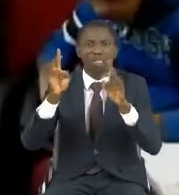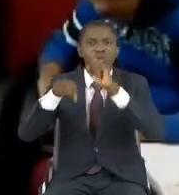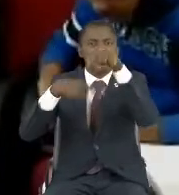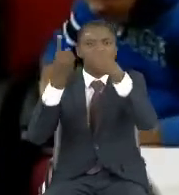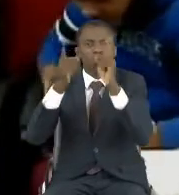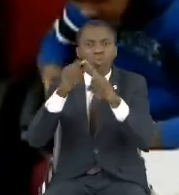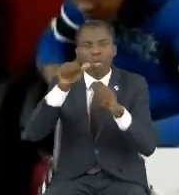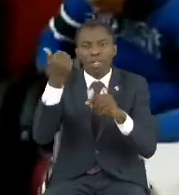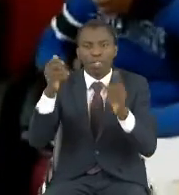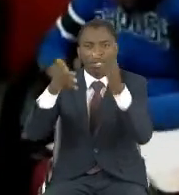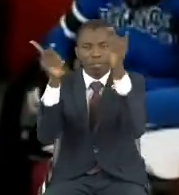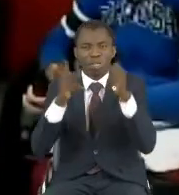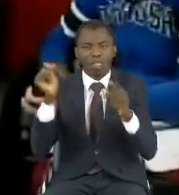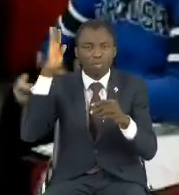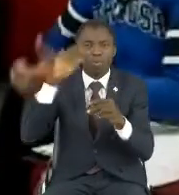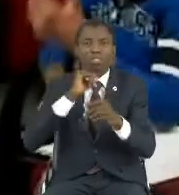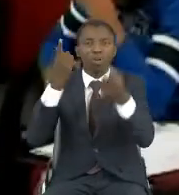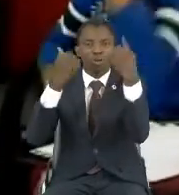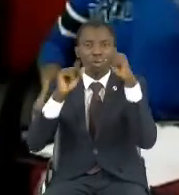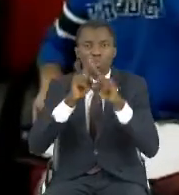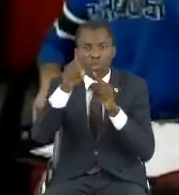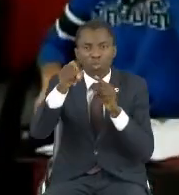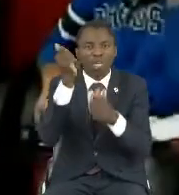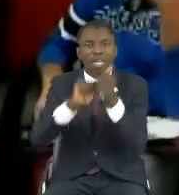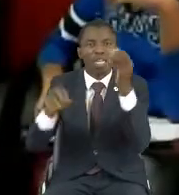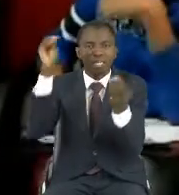not come to you anymore in Jesus' name.